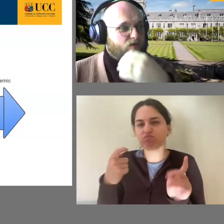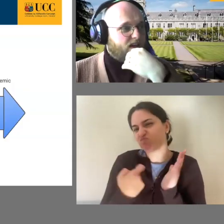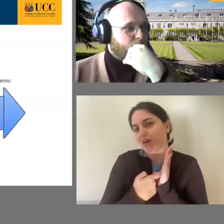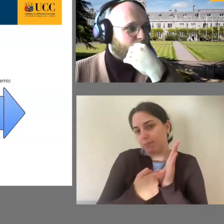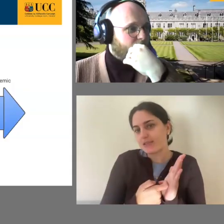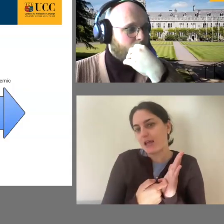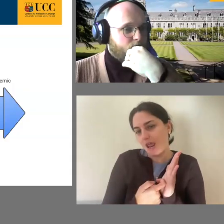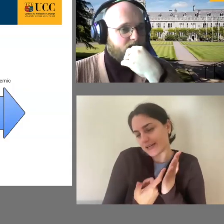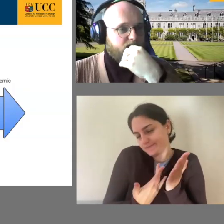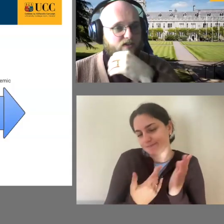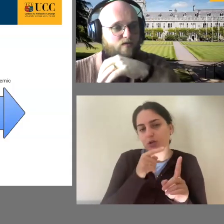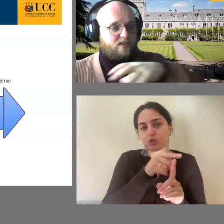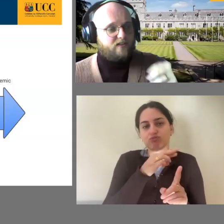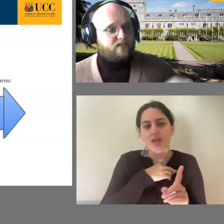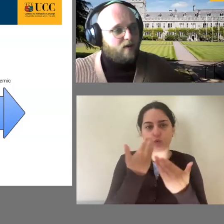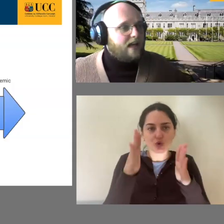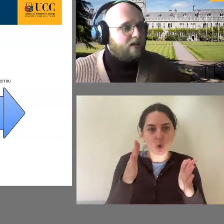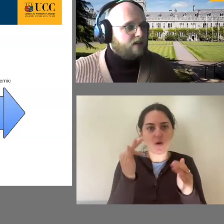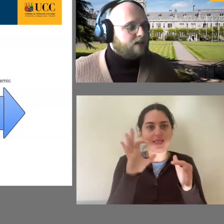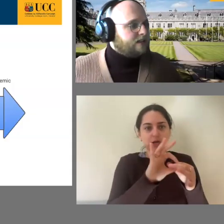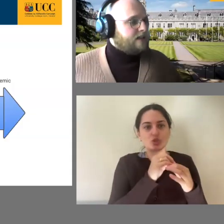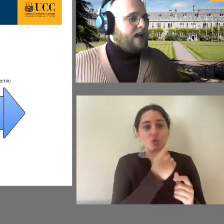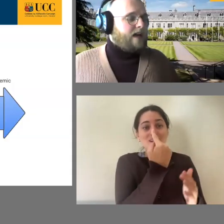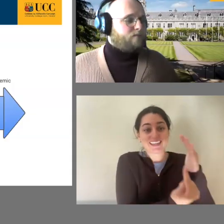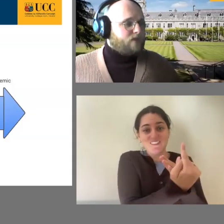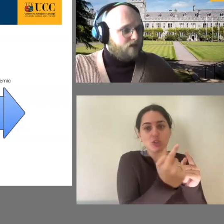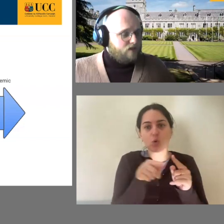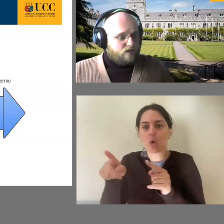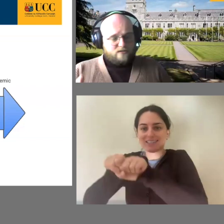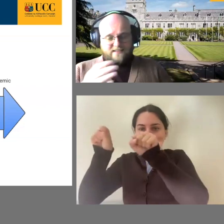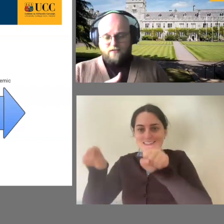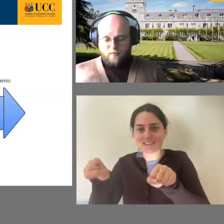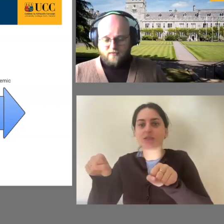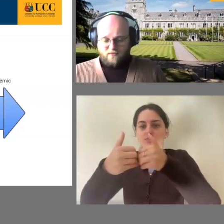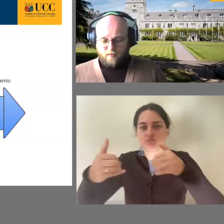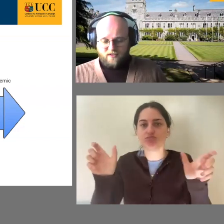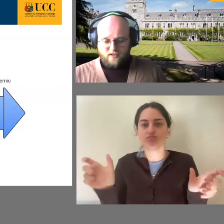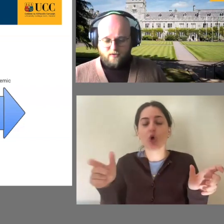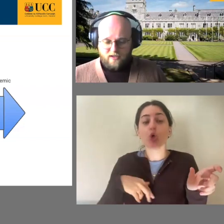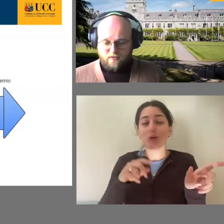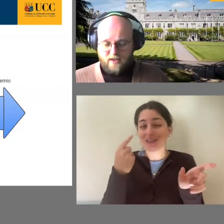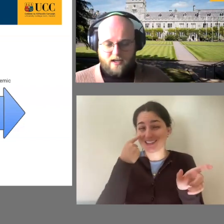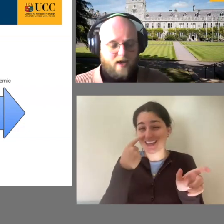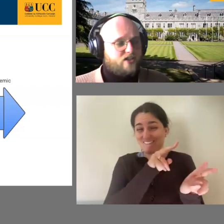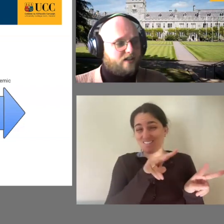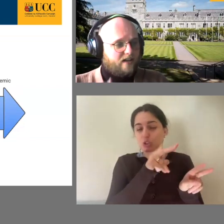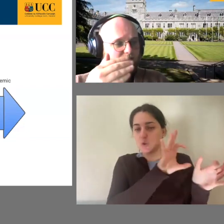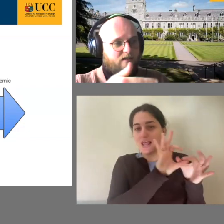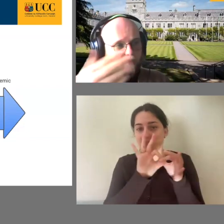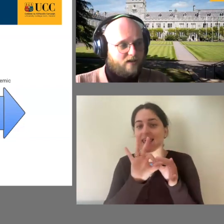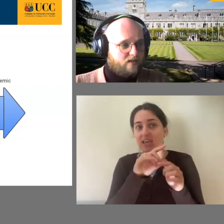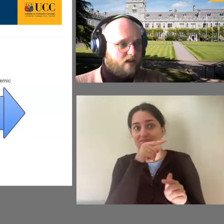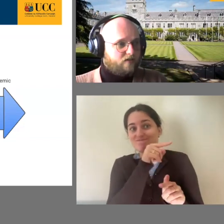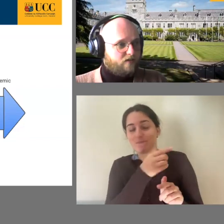recommendations, I suppose, and we kind of mapped them to the individual systemic level. You'll see from the video as well and from the animation